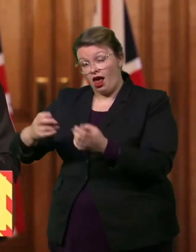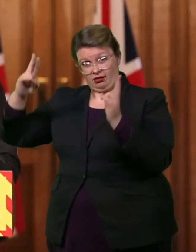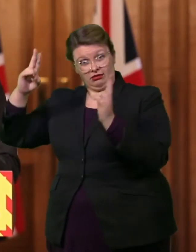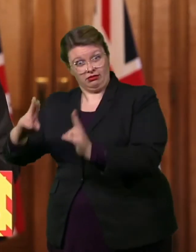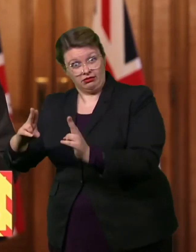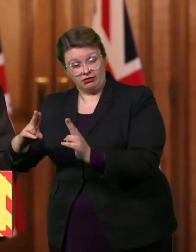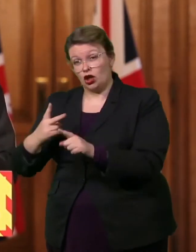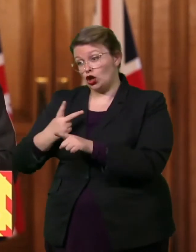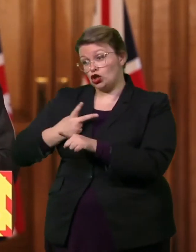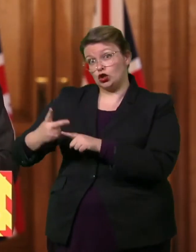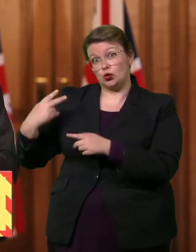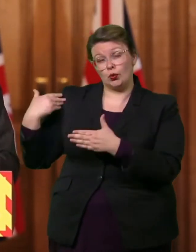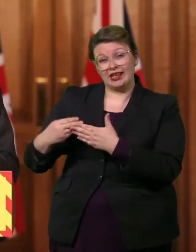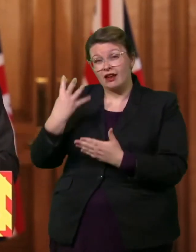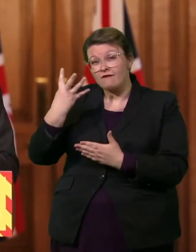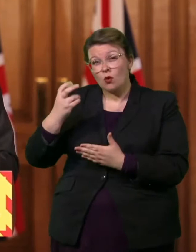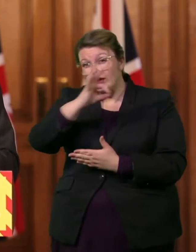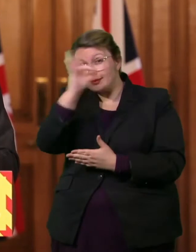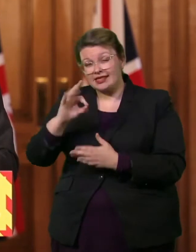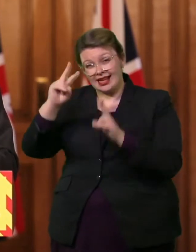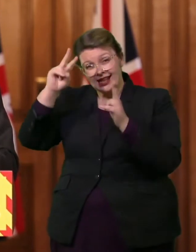but there are still